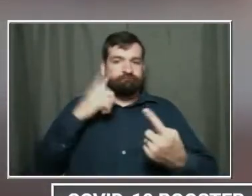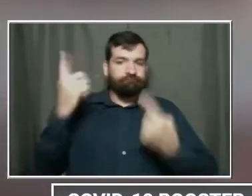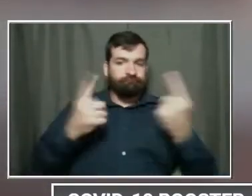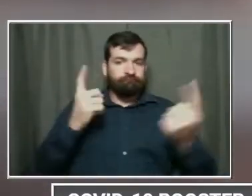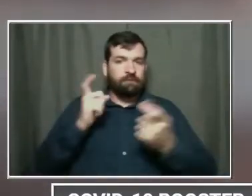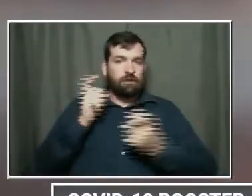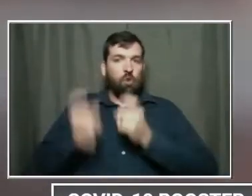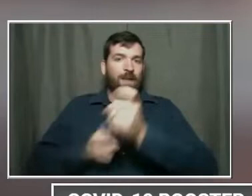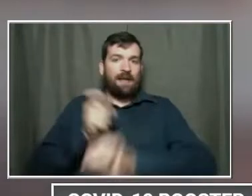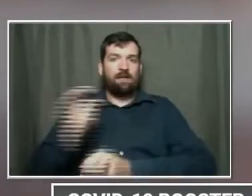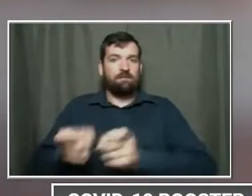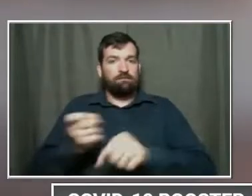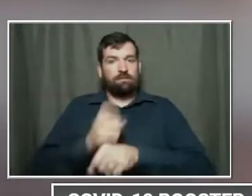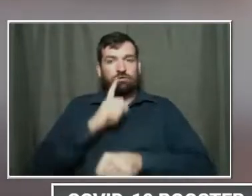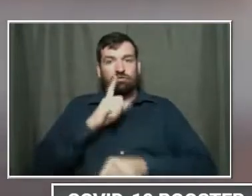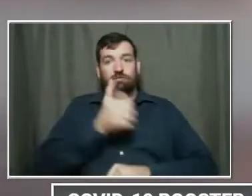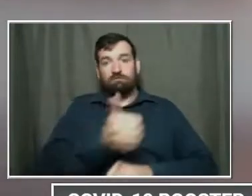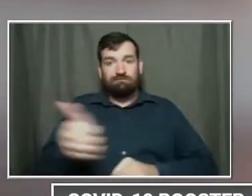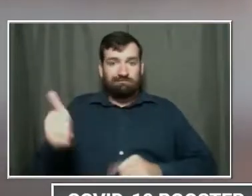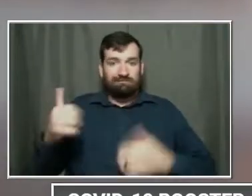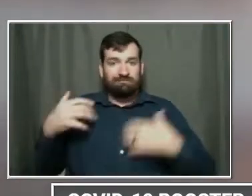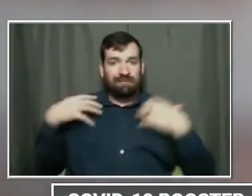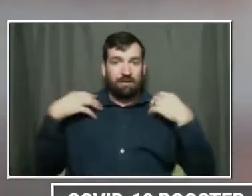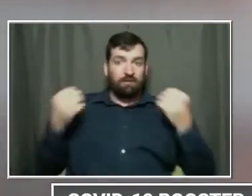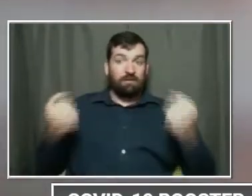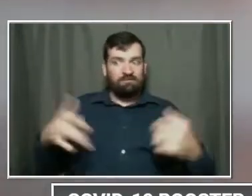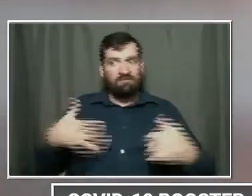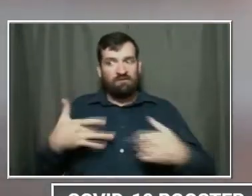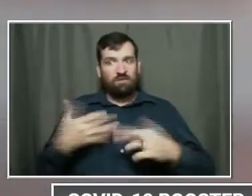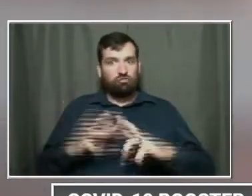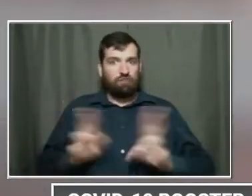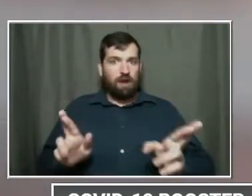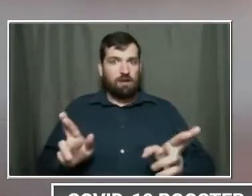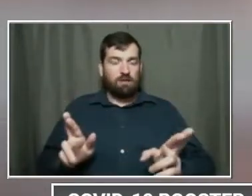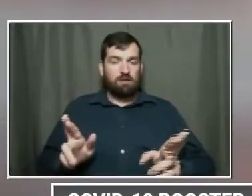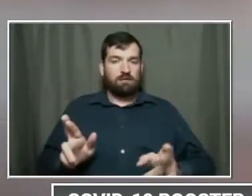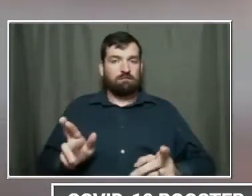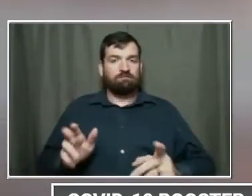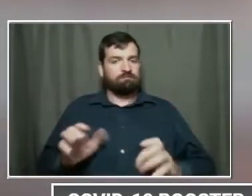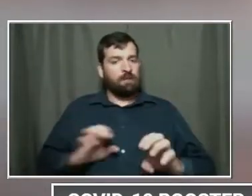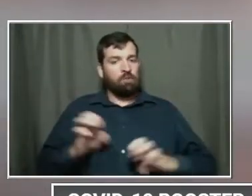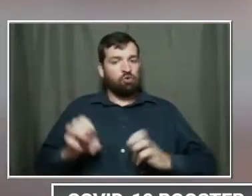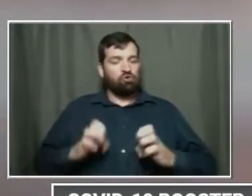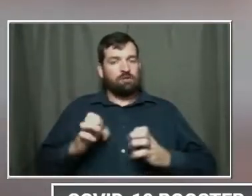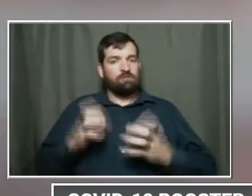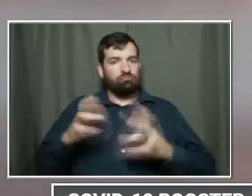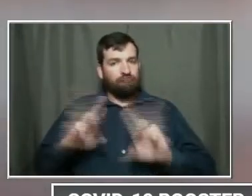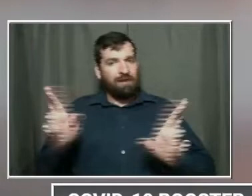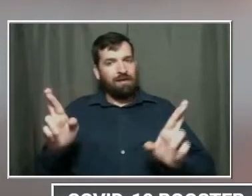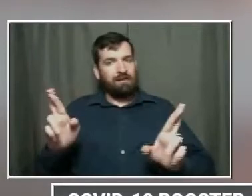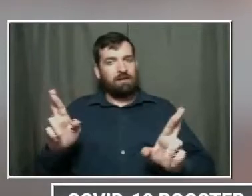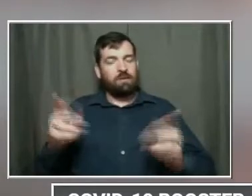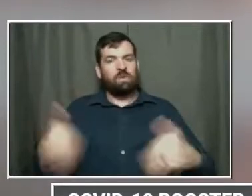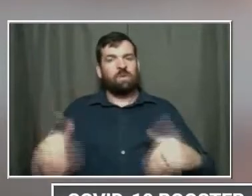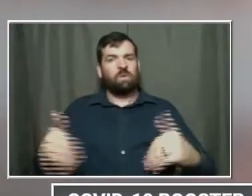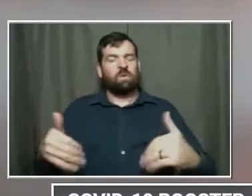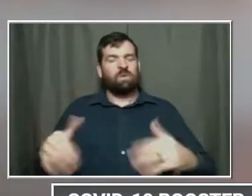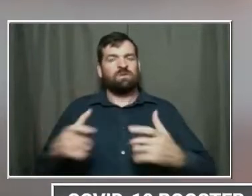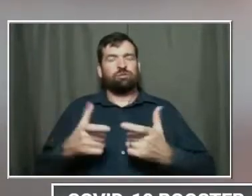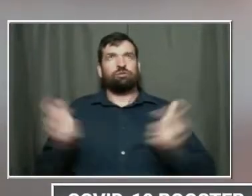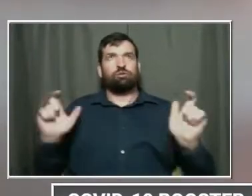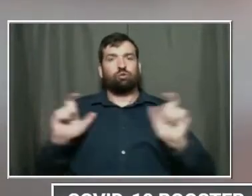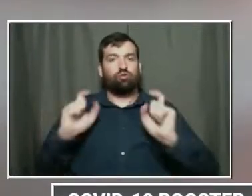make sure that you're healthy, you feel ready to donate, that you're kind of emotionally ready for that. It's a huge gift. It's a